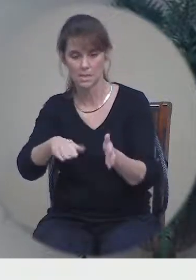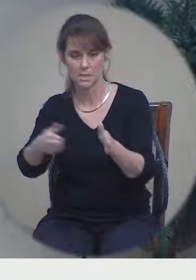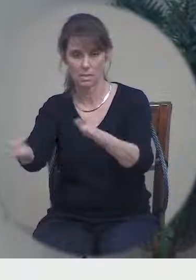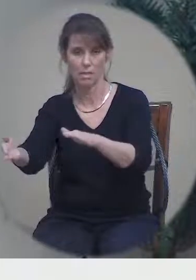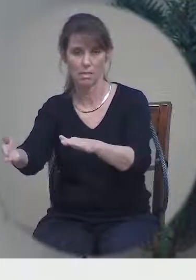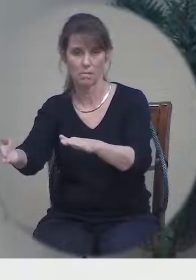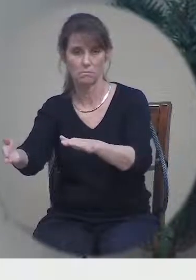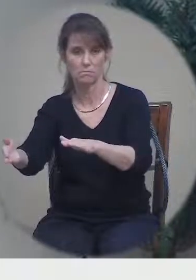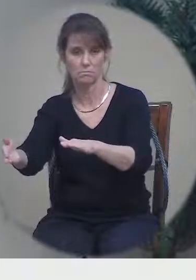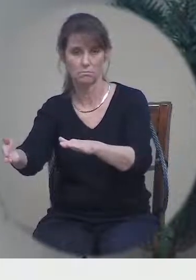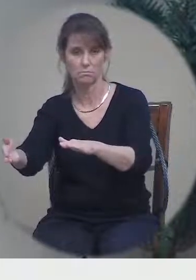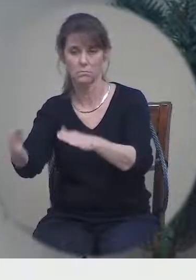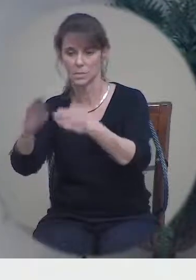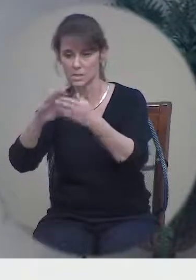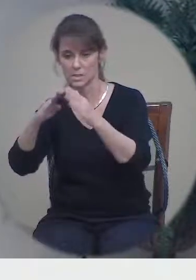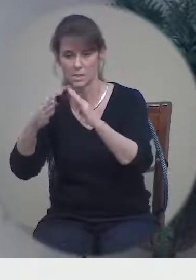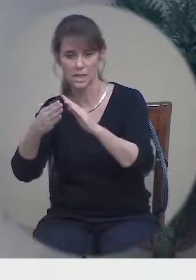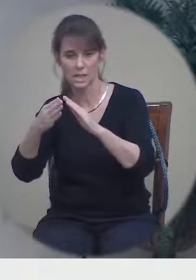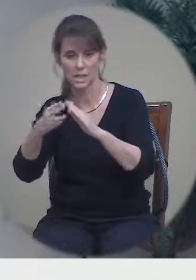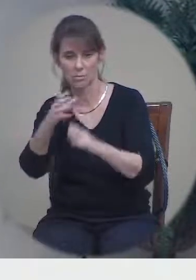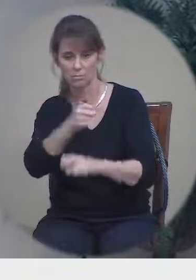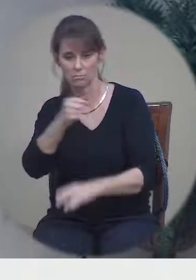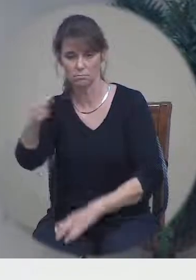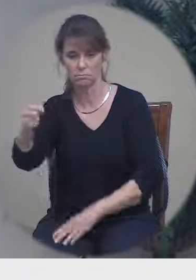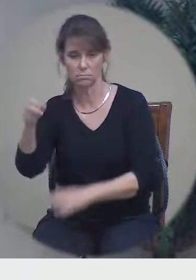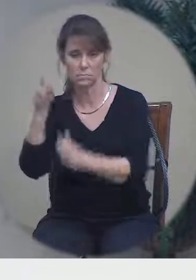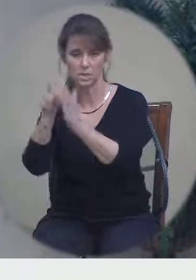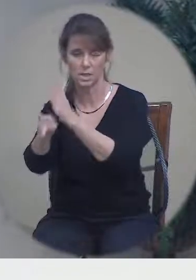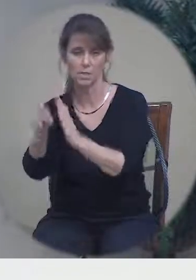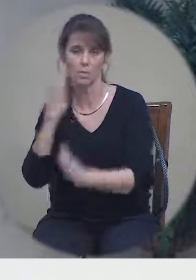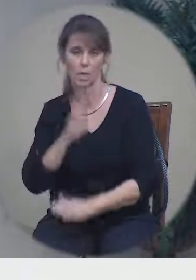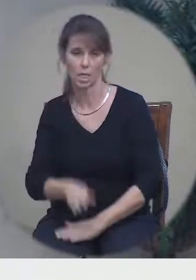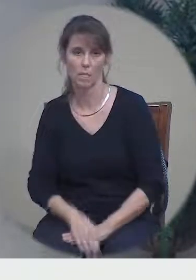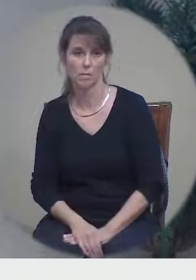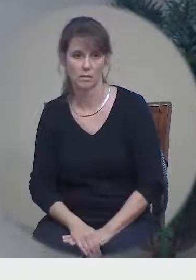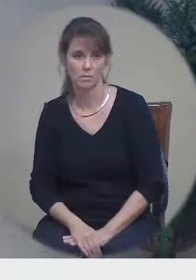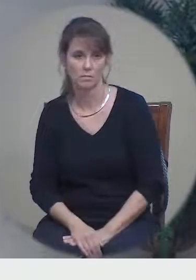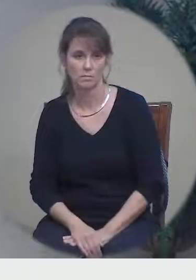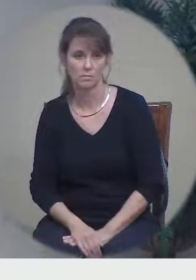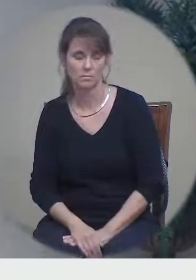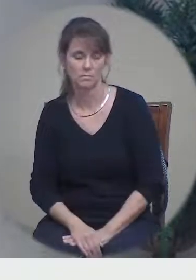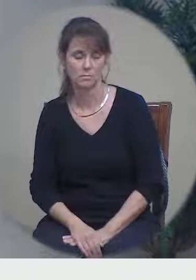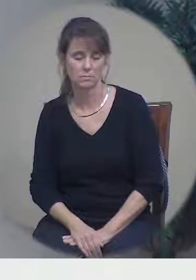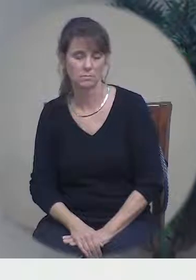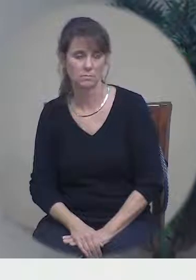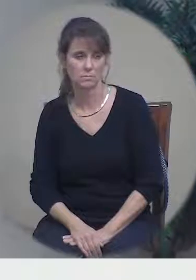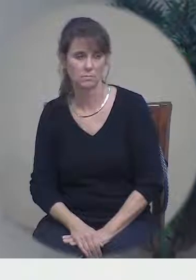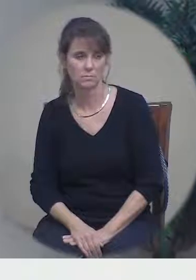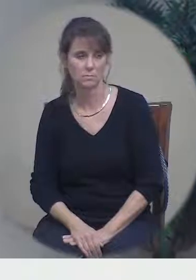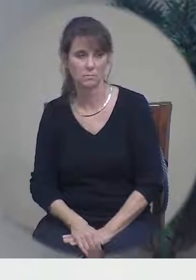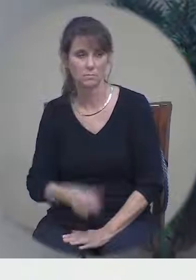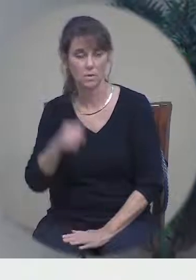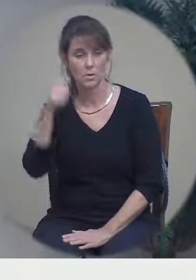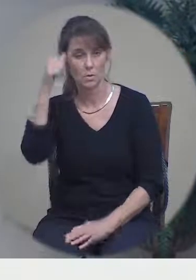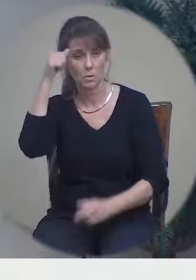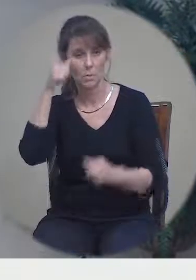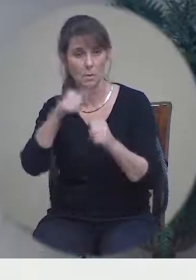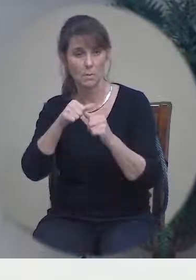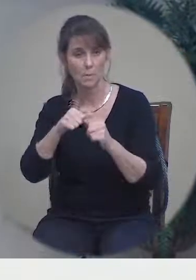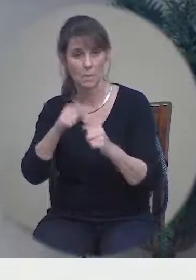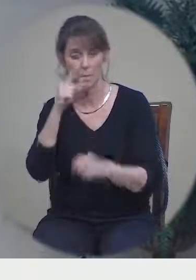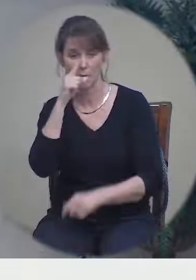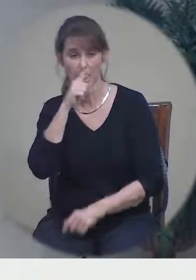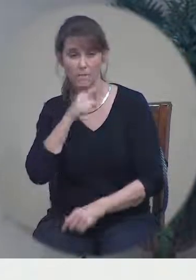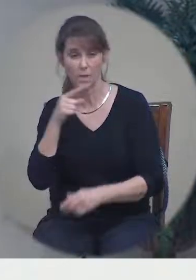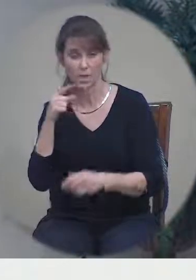God. Remember Naboth's vineyard? What was the false charge that was raised against Naboth? He cursed